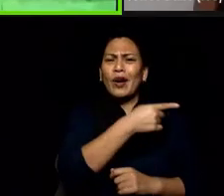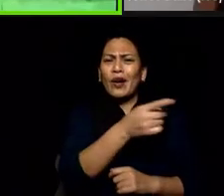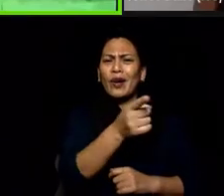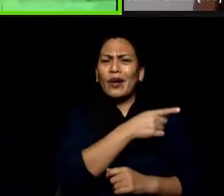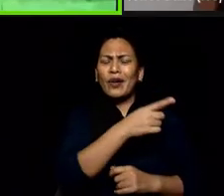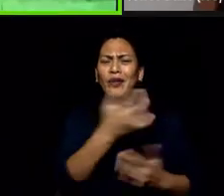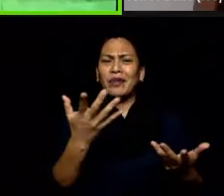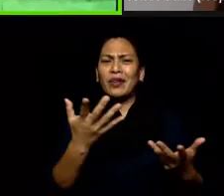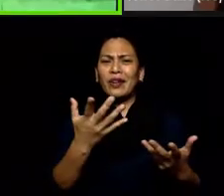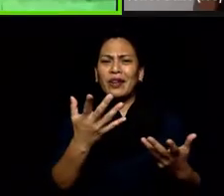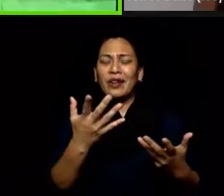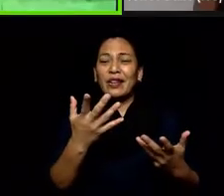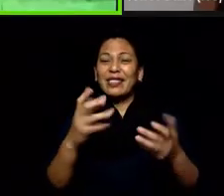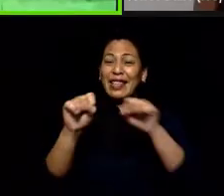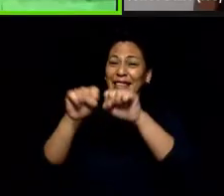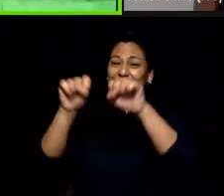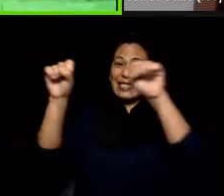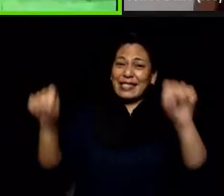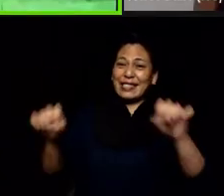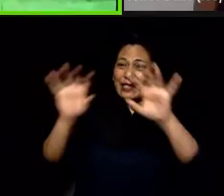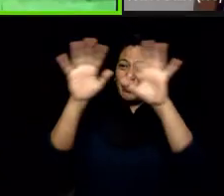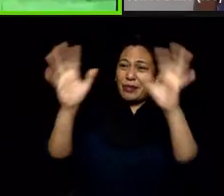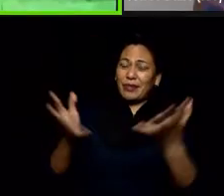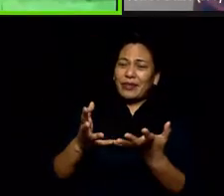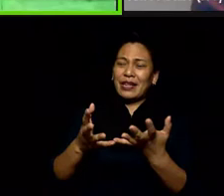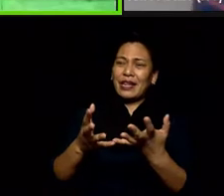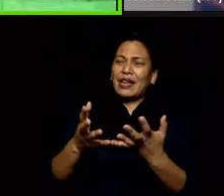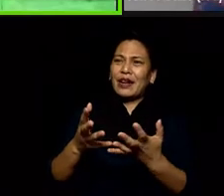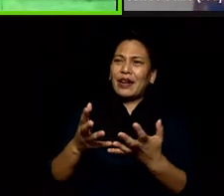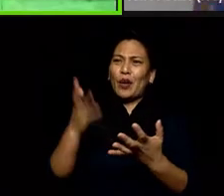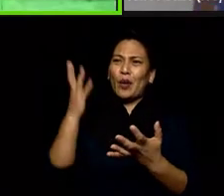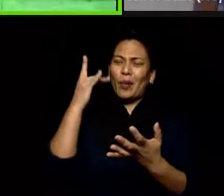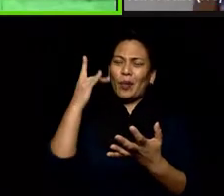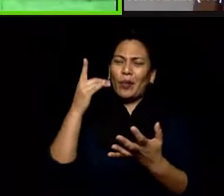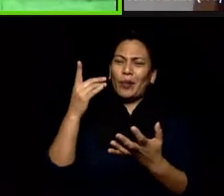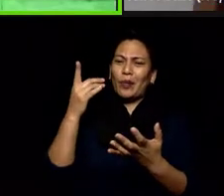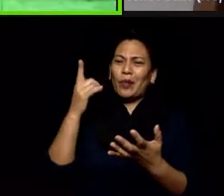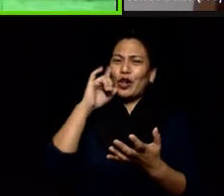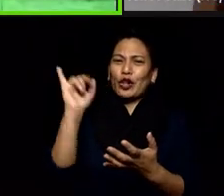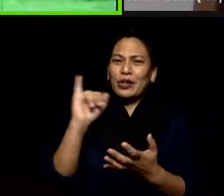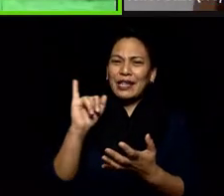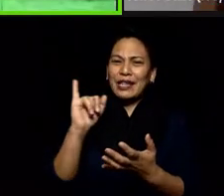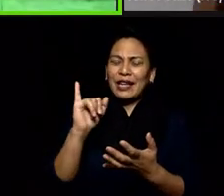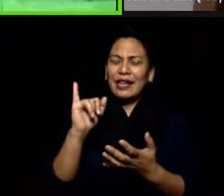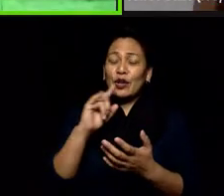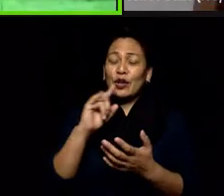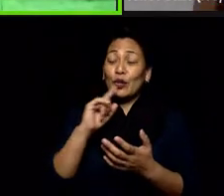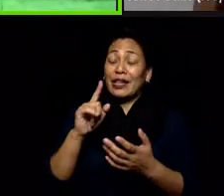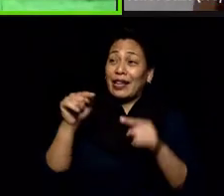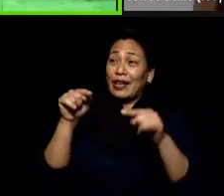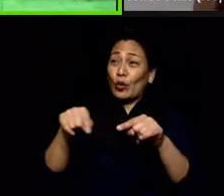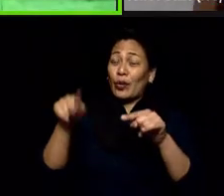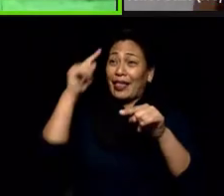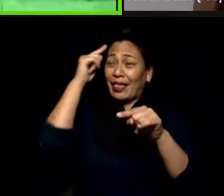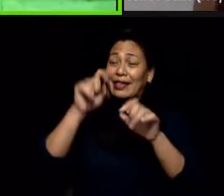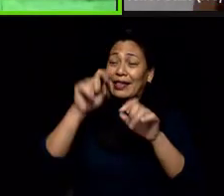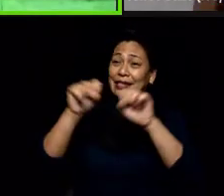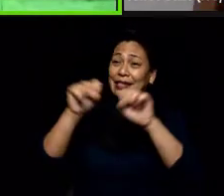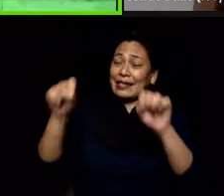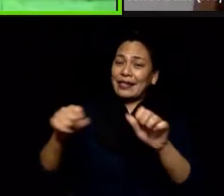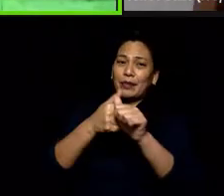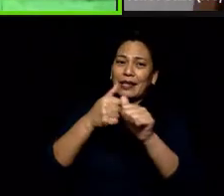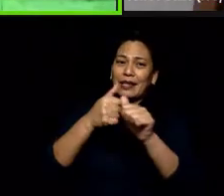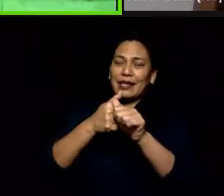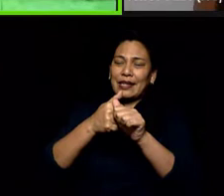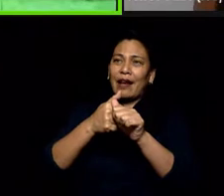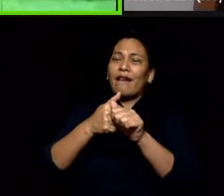system that is making it still necessary, or so we think, this is part of it, like, or so we think,